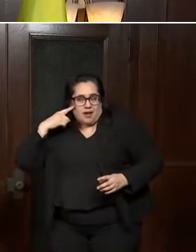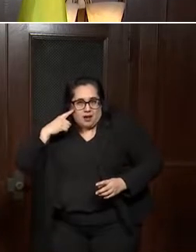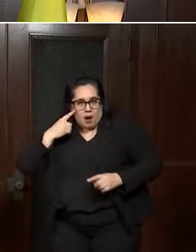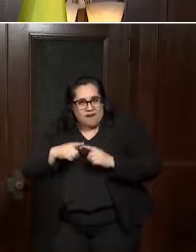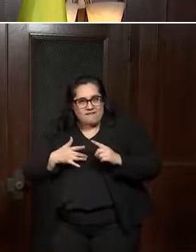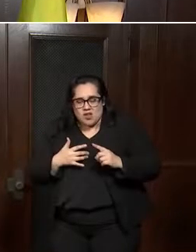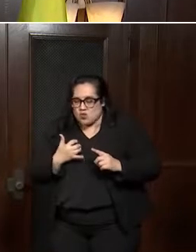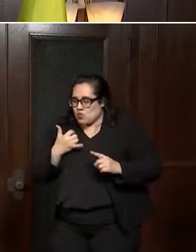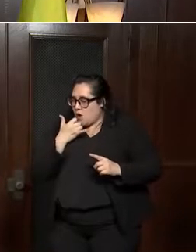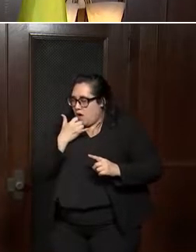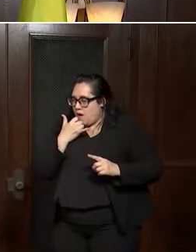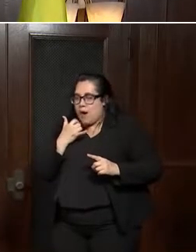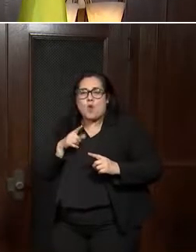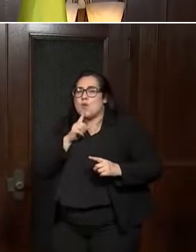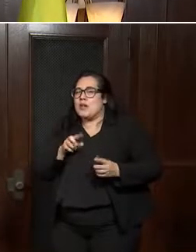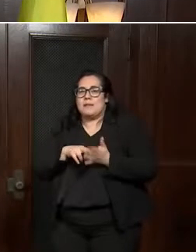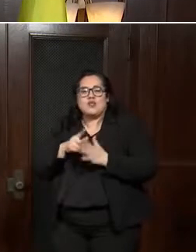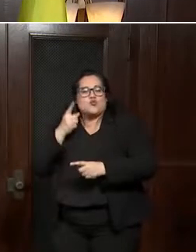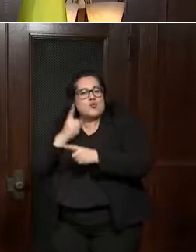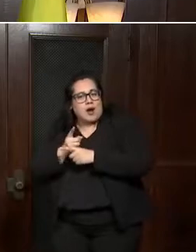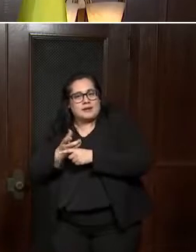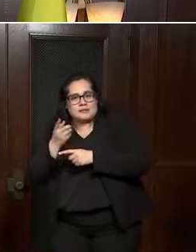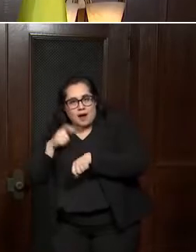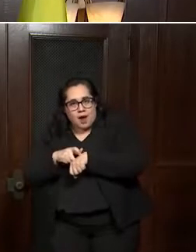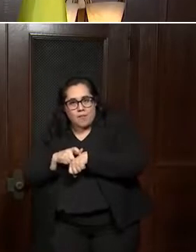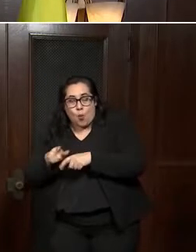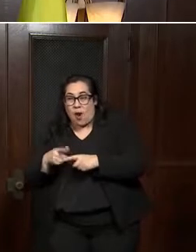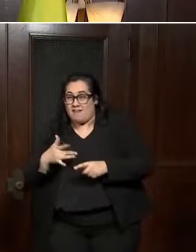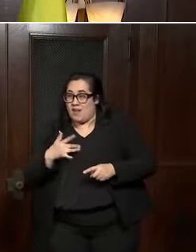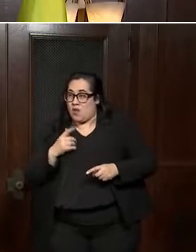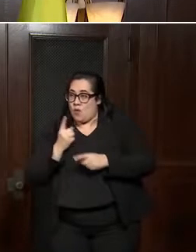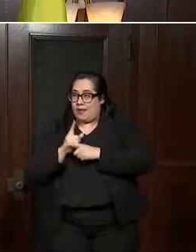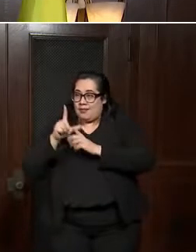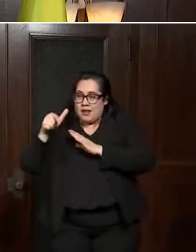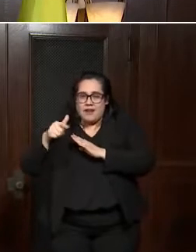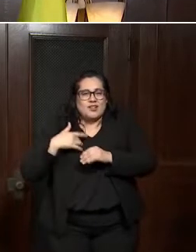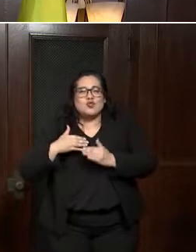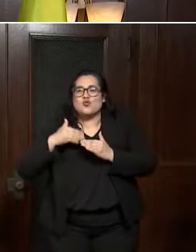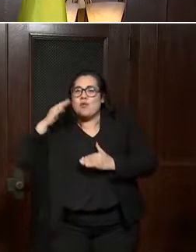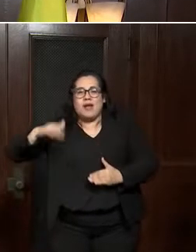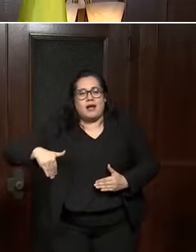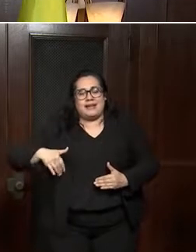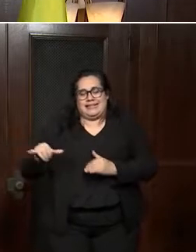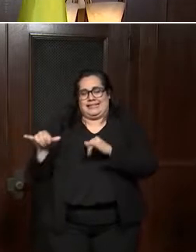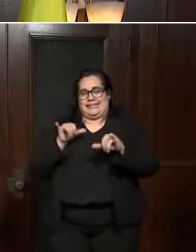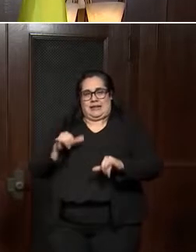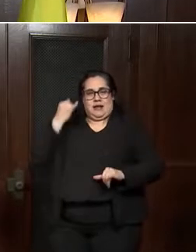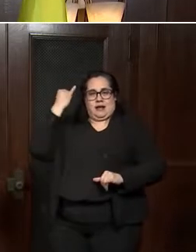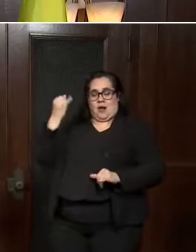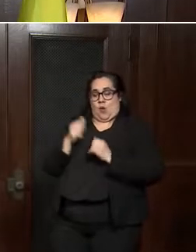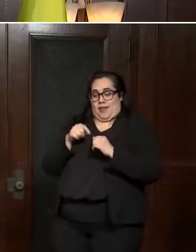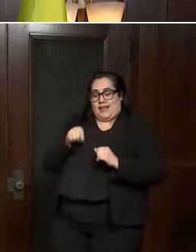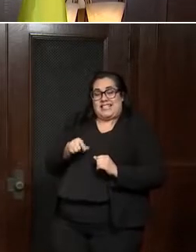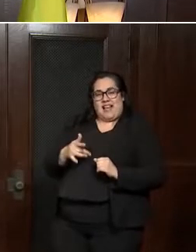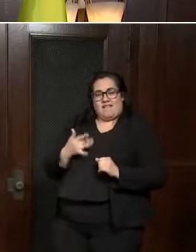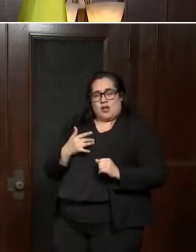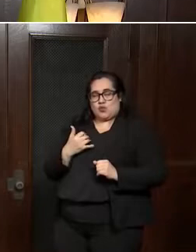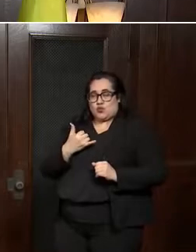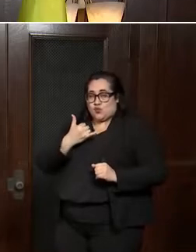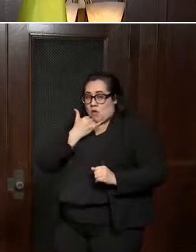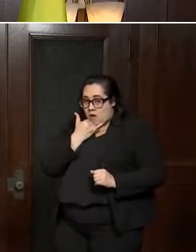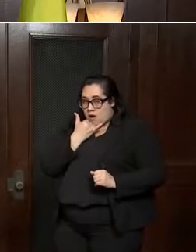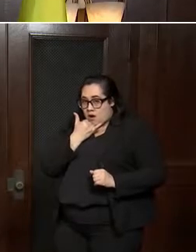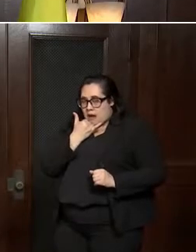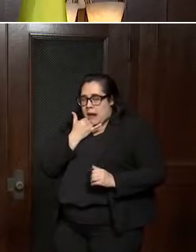still feels wrong, that's the right time to do things. By the time it feels right, it's too late. Similarly with this, when it feels